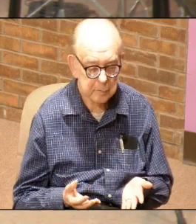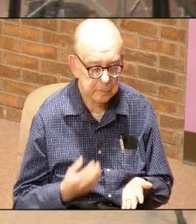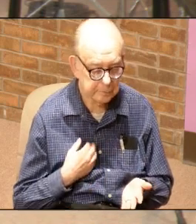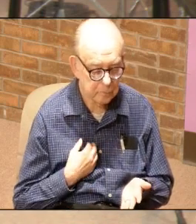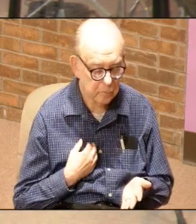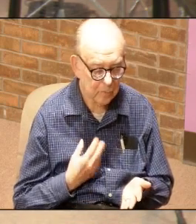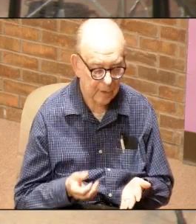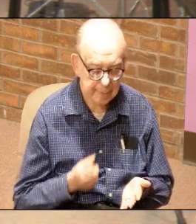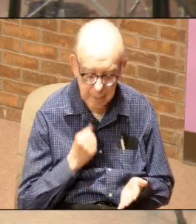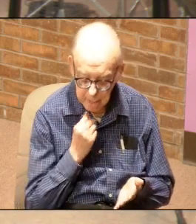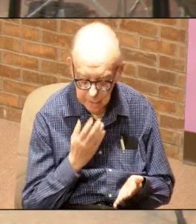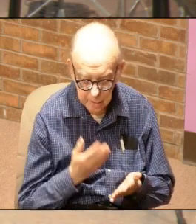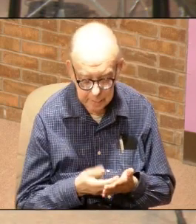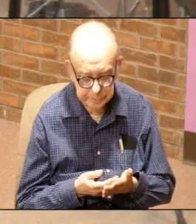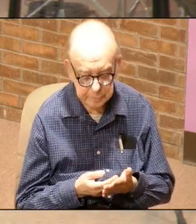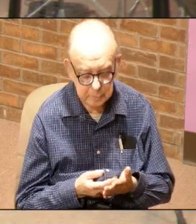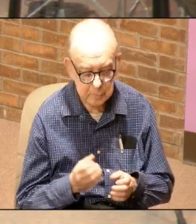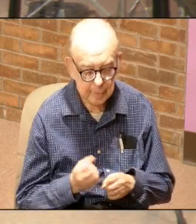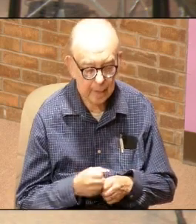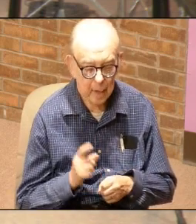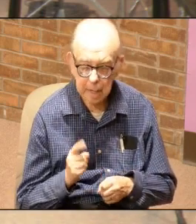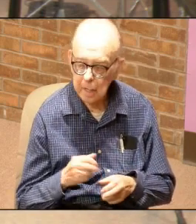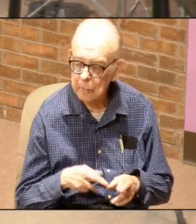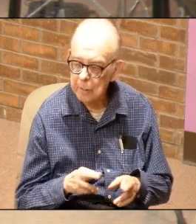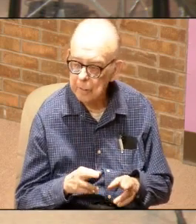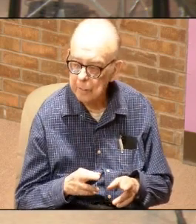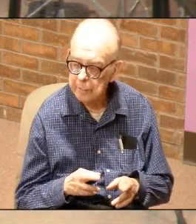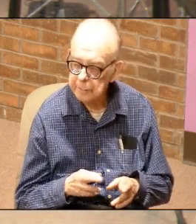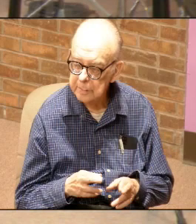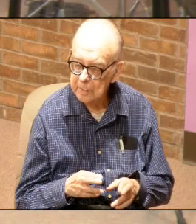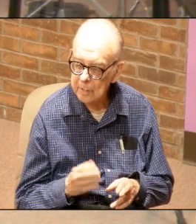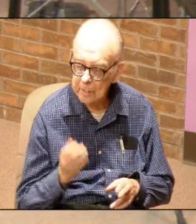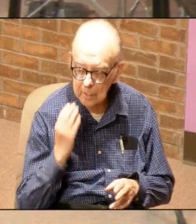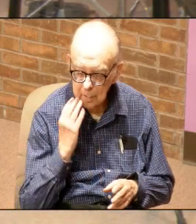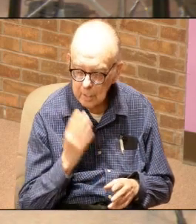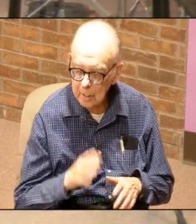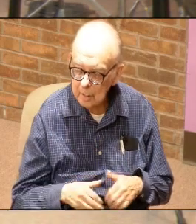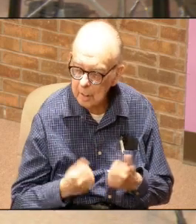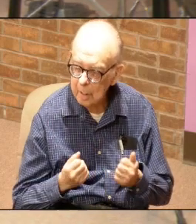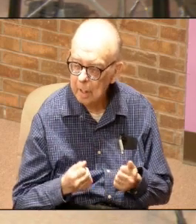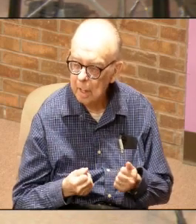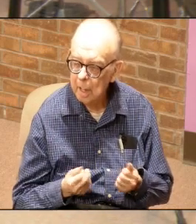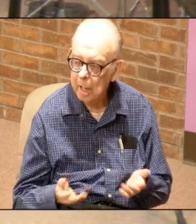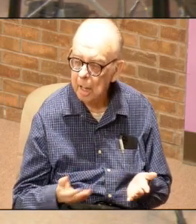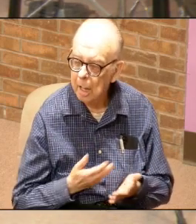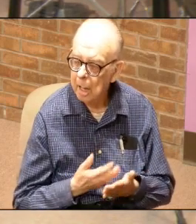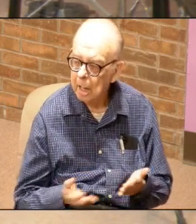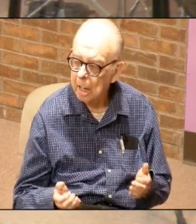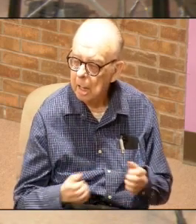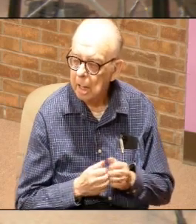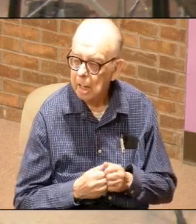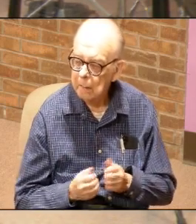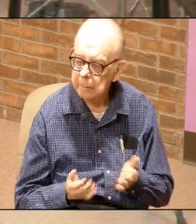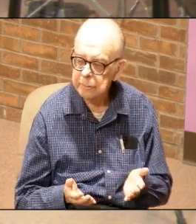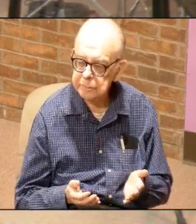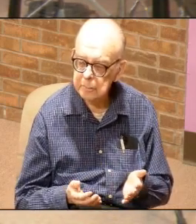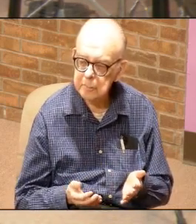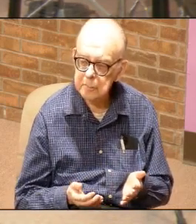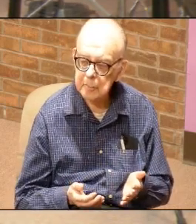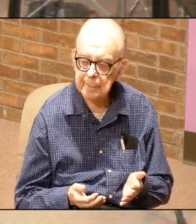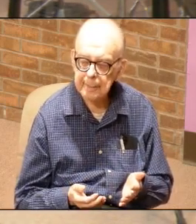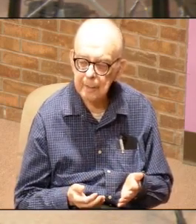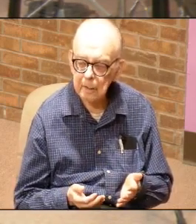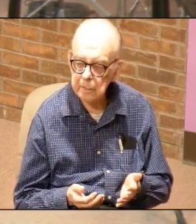Well, I wasn't too good. I got one. You know, my living room, my bedroom, everything's all together. You know, it's just an